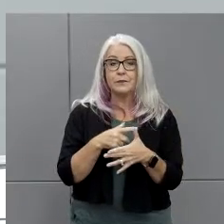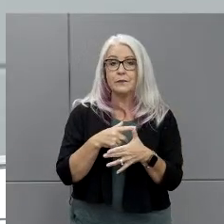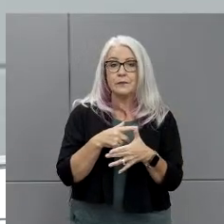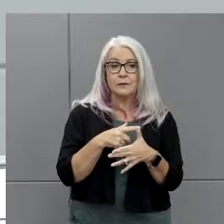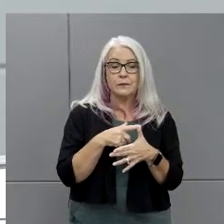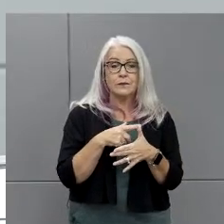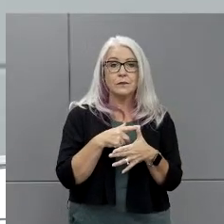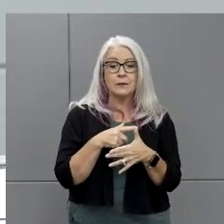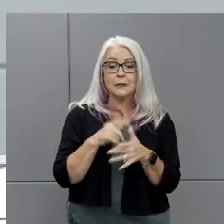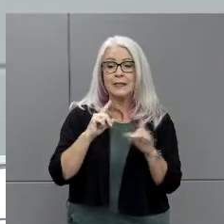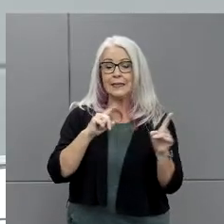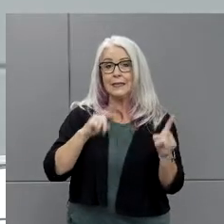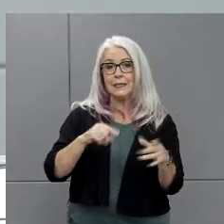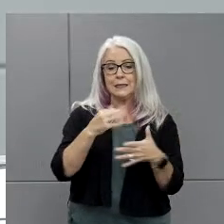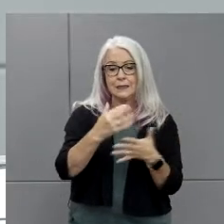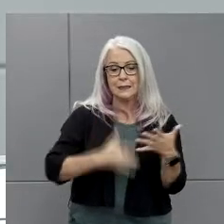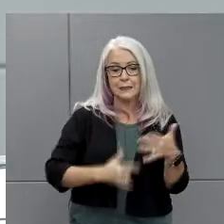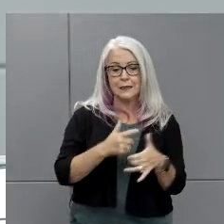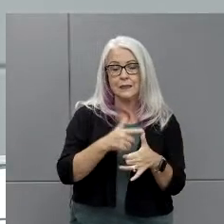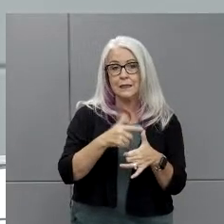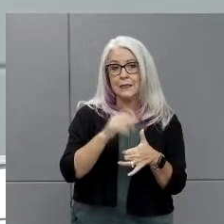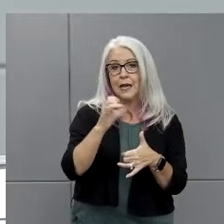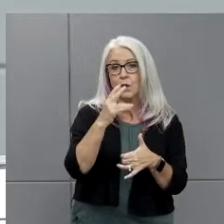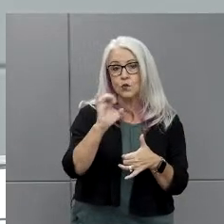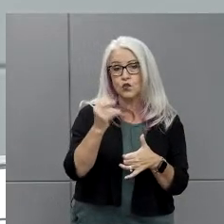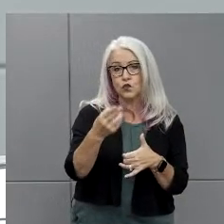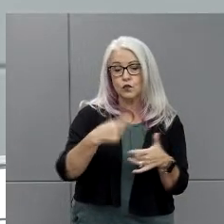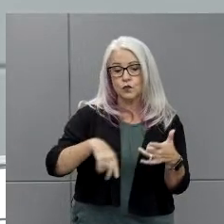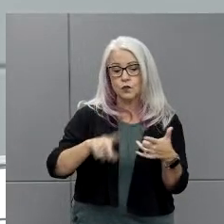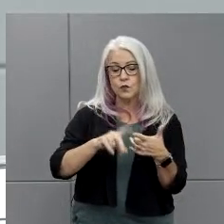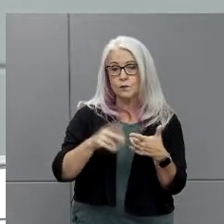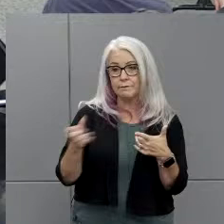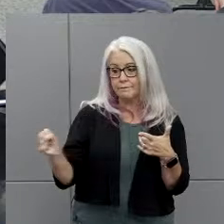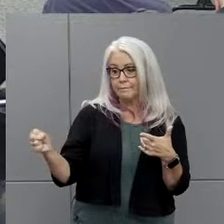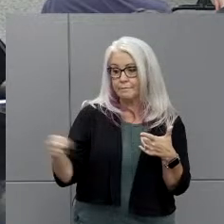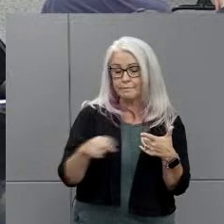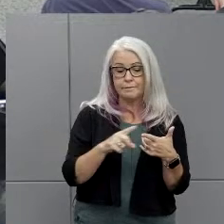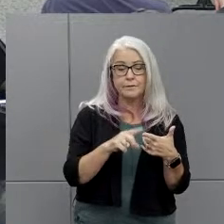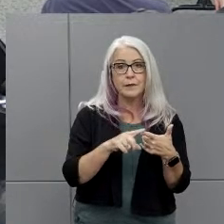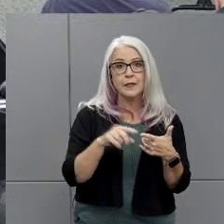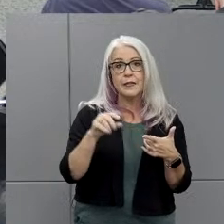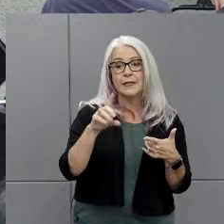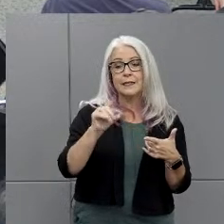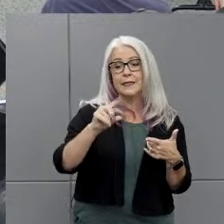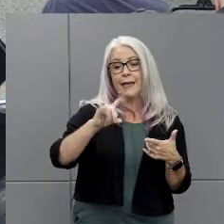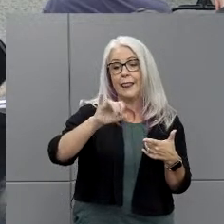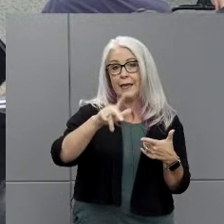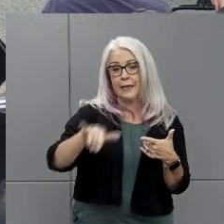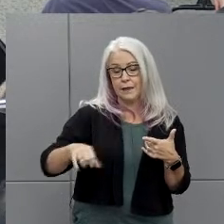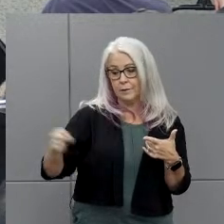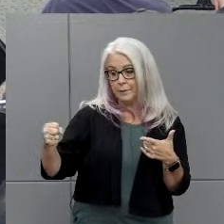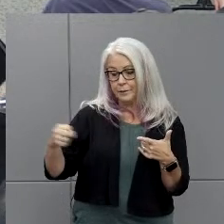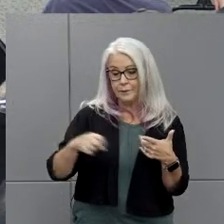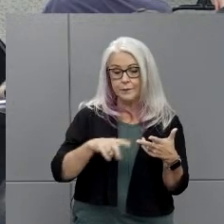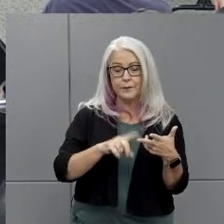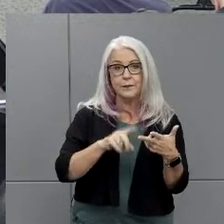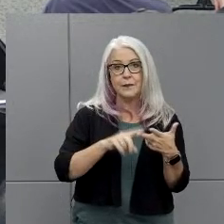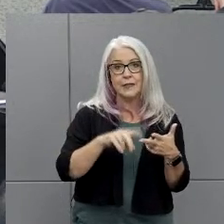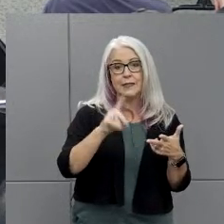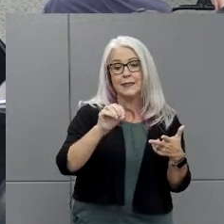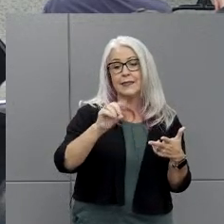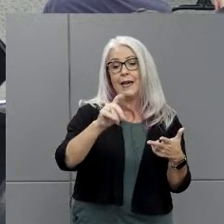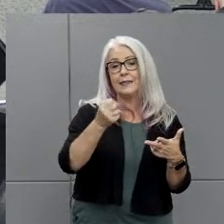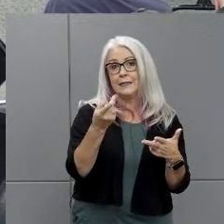For attendance, Trustee Couch, Yes. Trustee Daly, Yes. Trustee